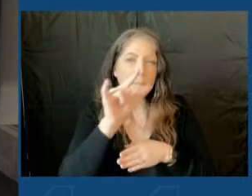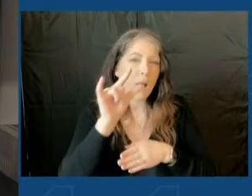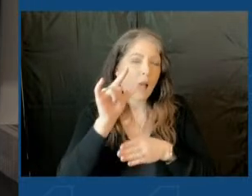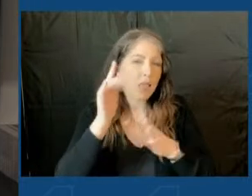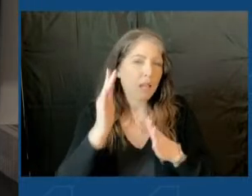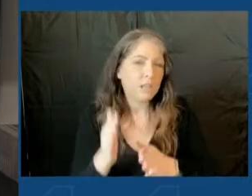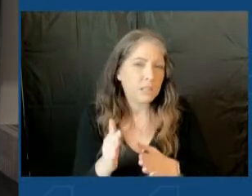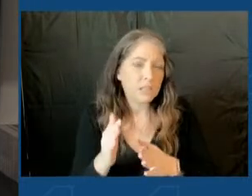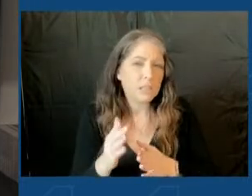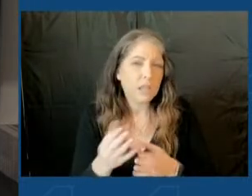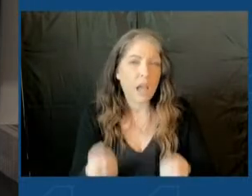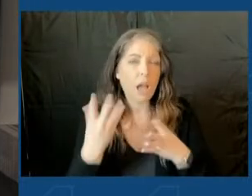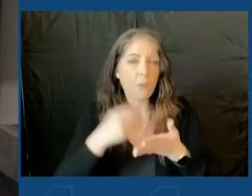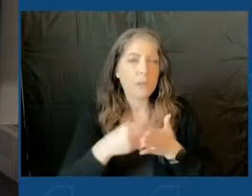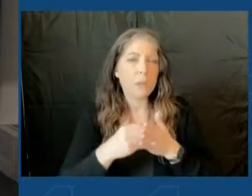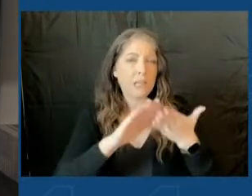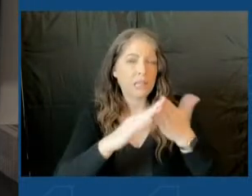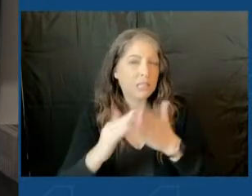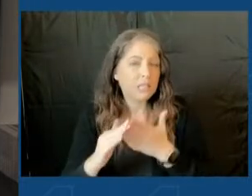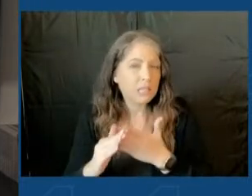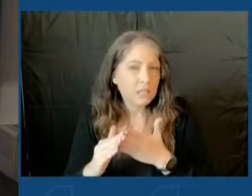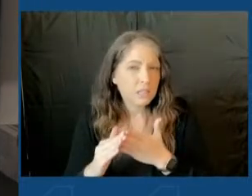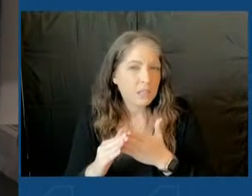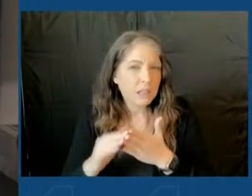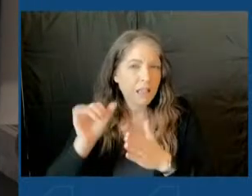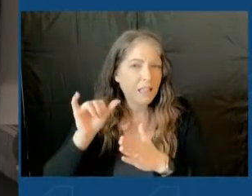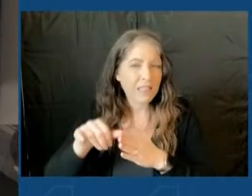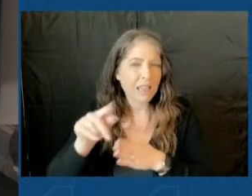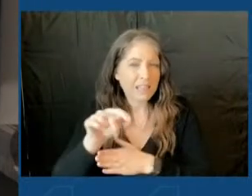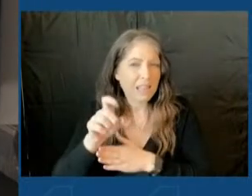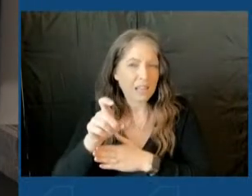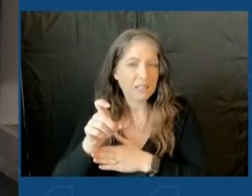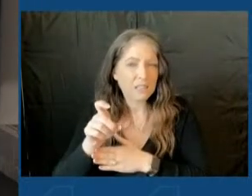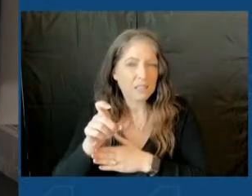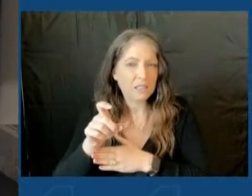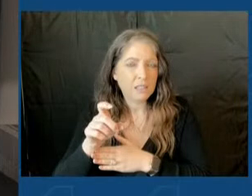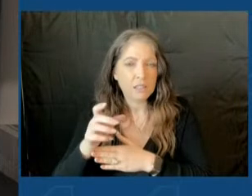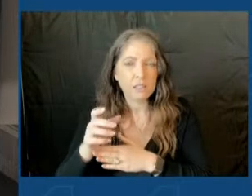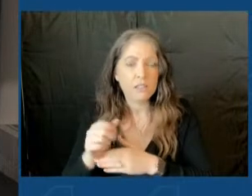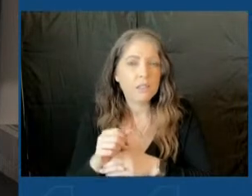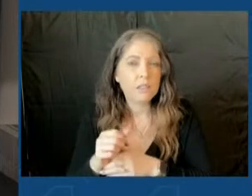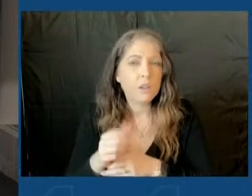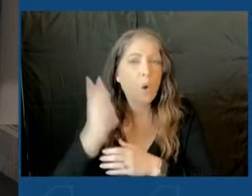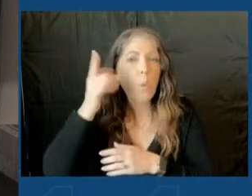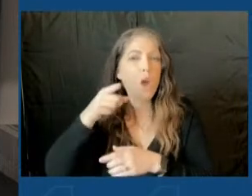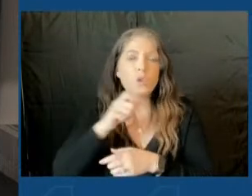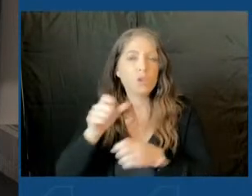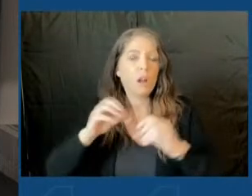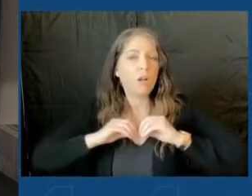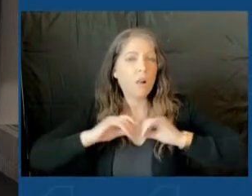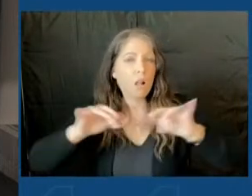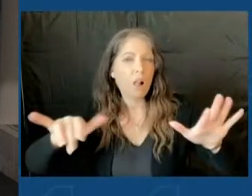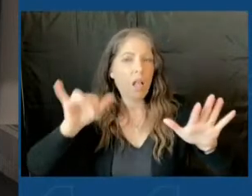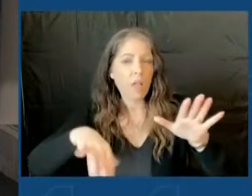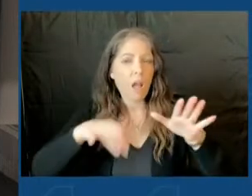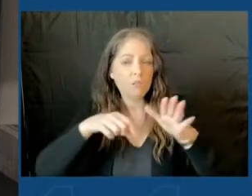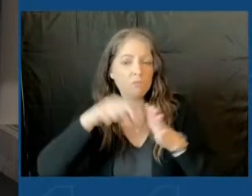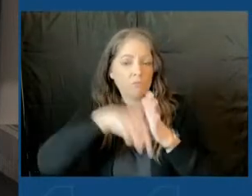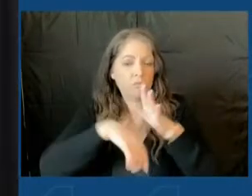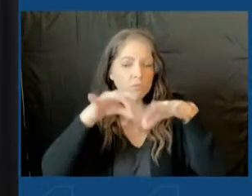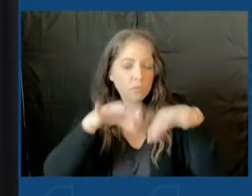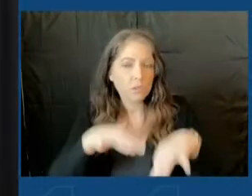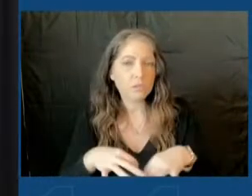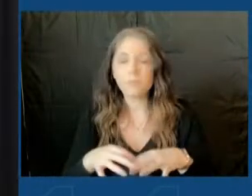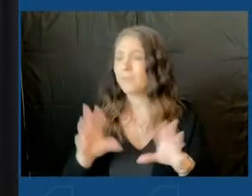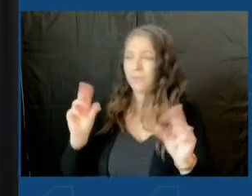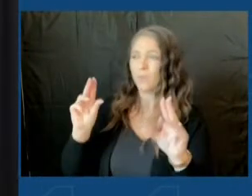the city might lose out in taxes. Can you say why you're not releasing these kind of details, even though we're less than 24 hours from a vote? No, this